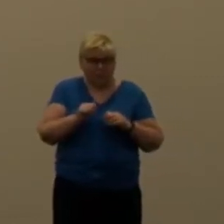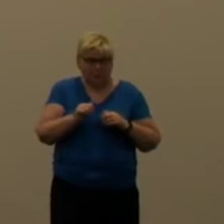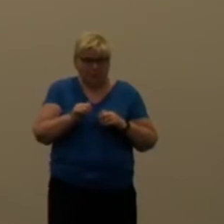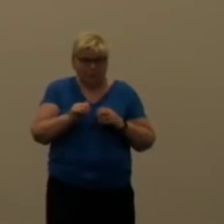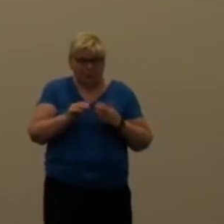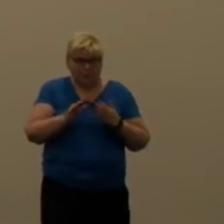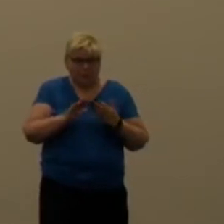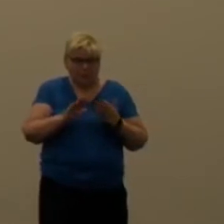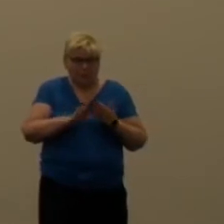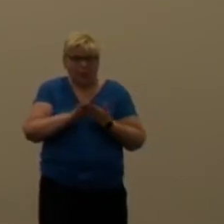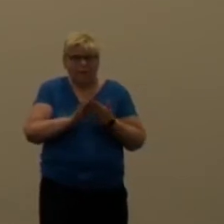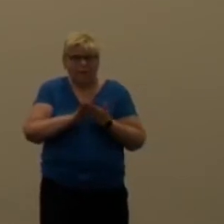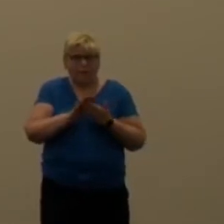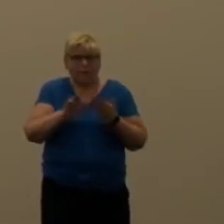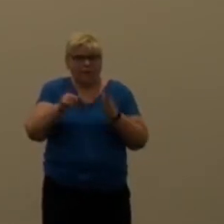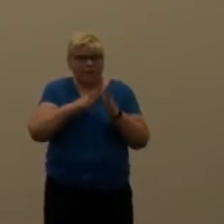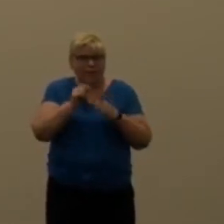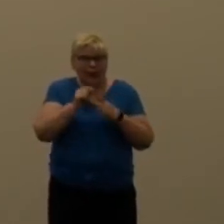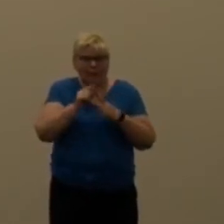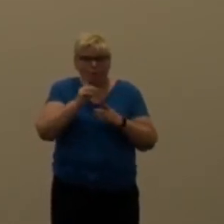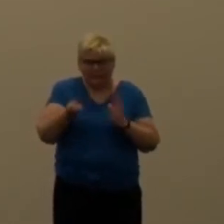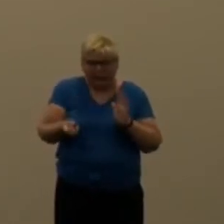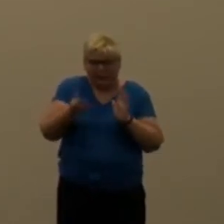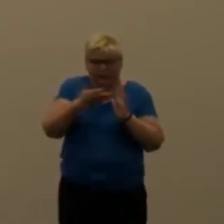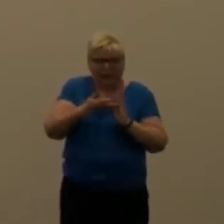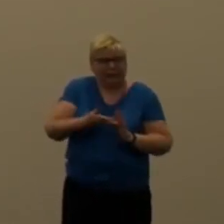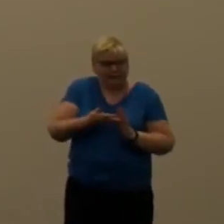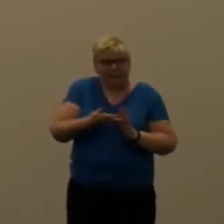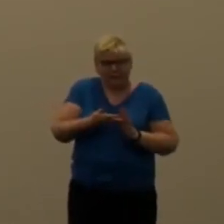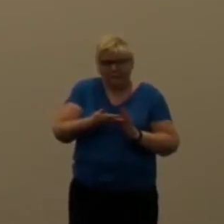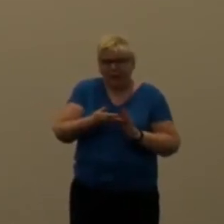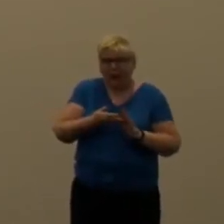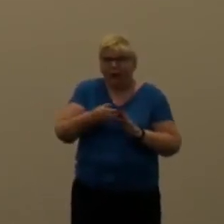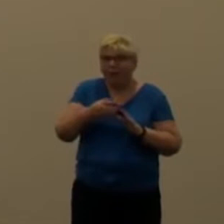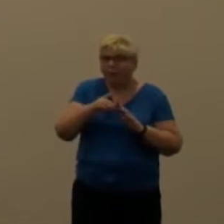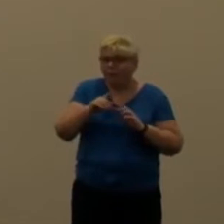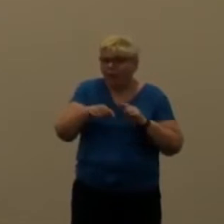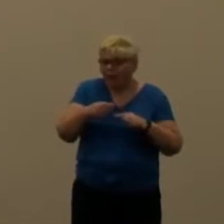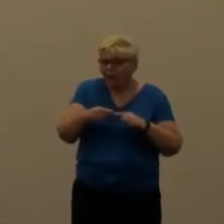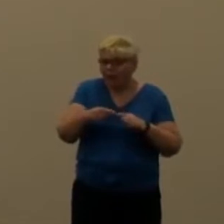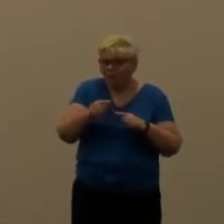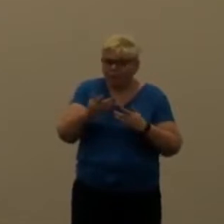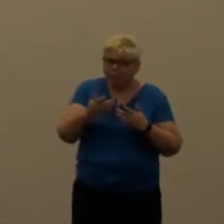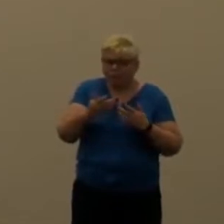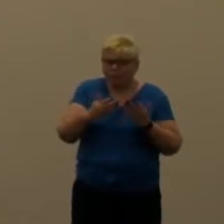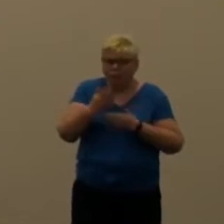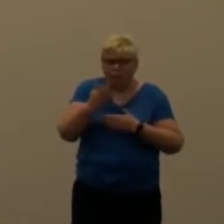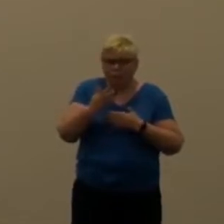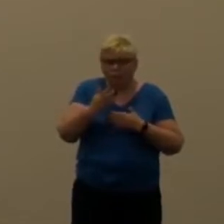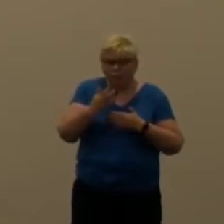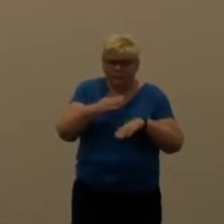So the Canvas app just add an item in a SharePoint list, and then after some